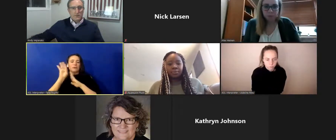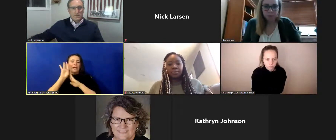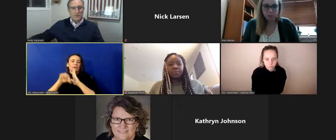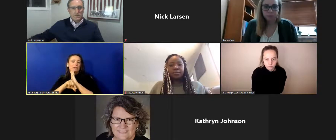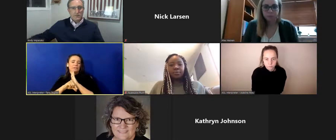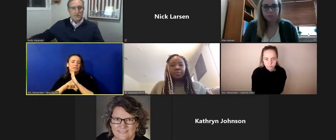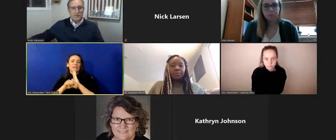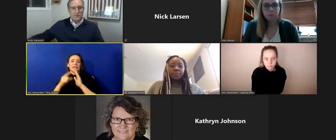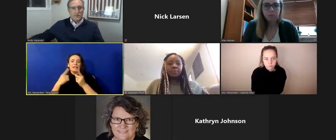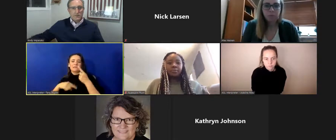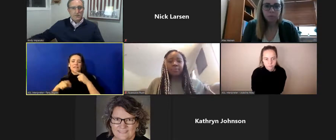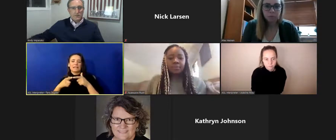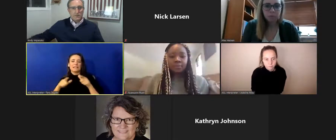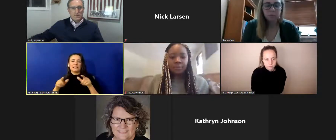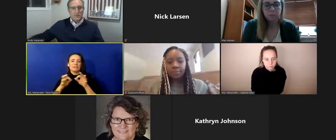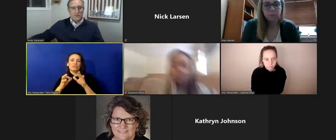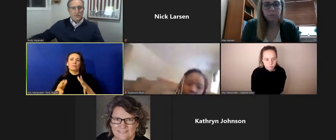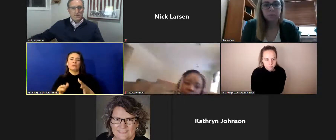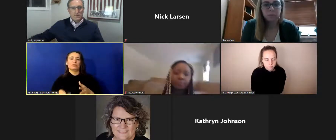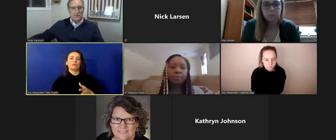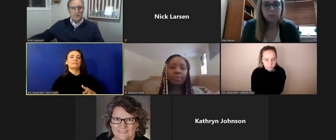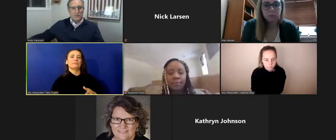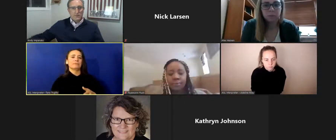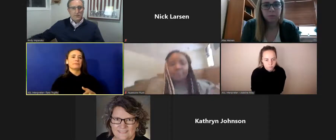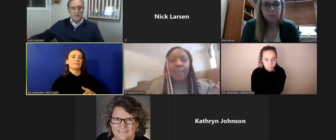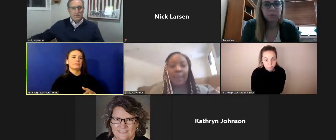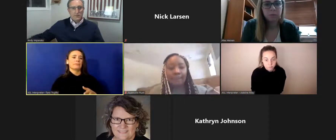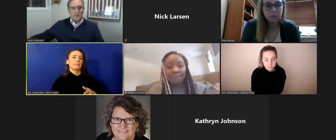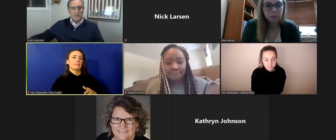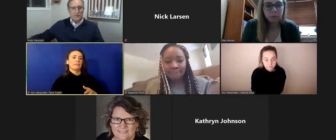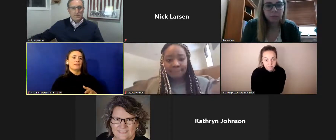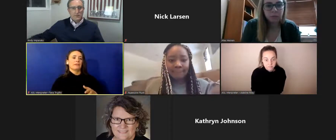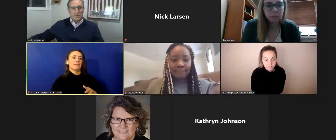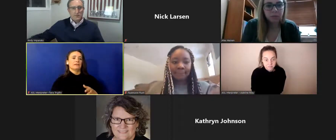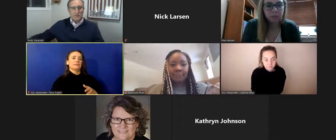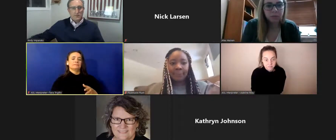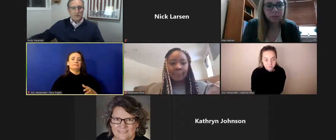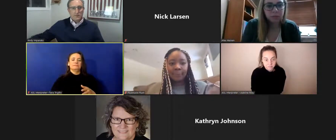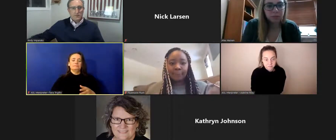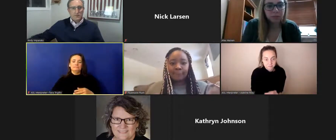blue background, and I'm a sign language interpreter.